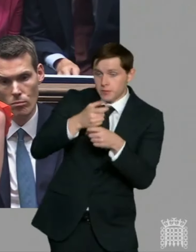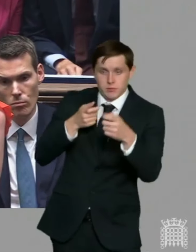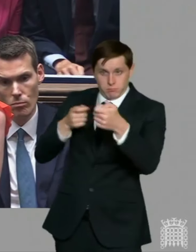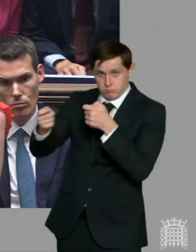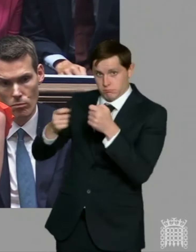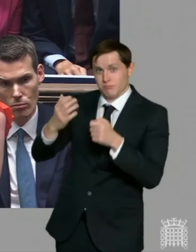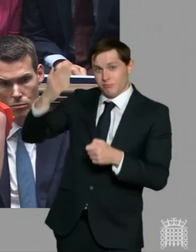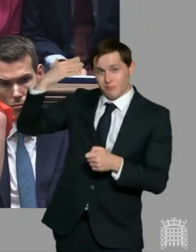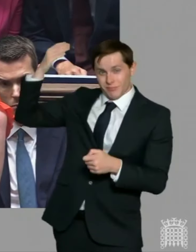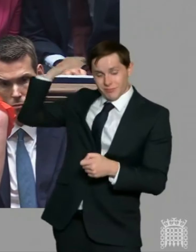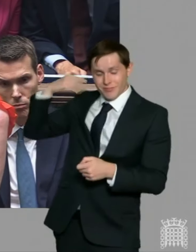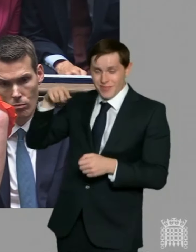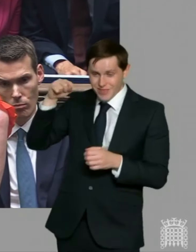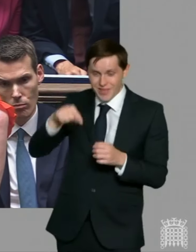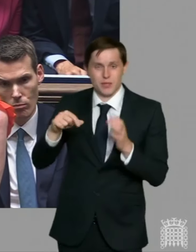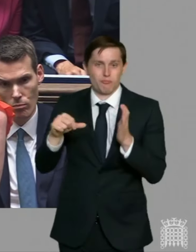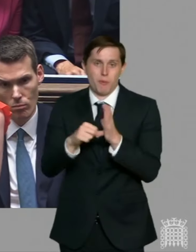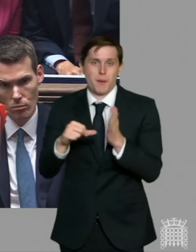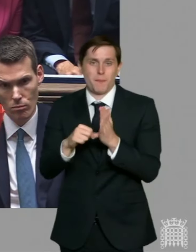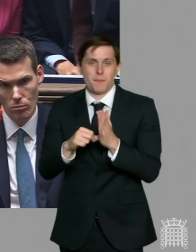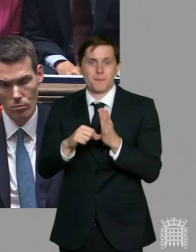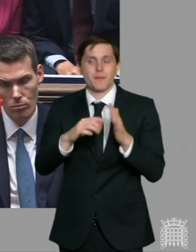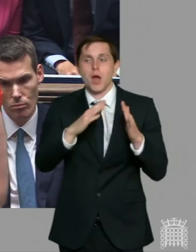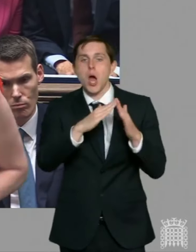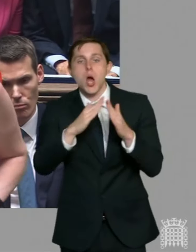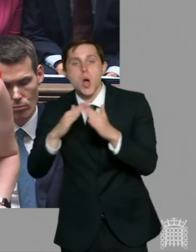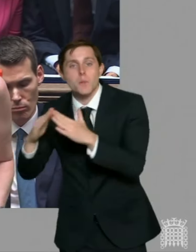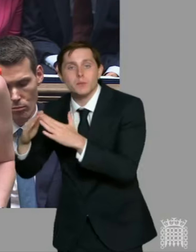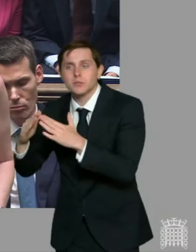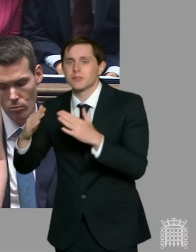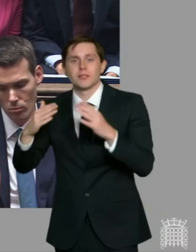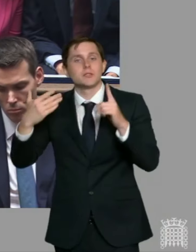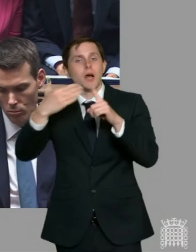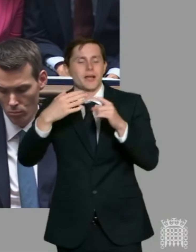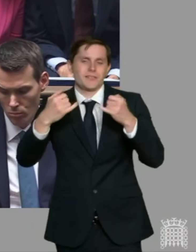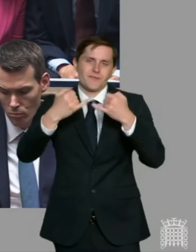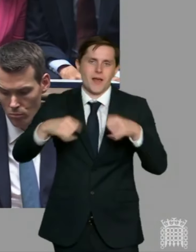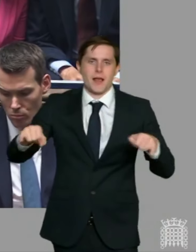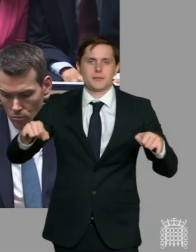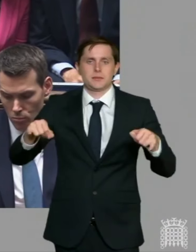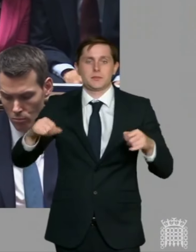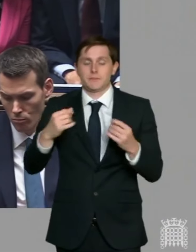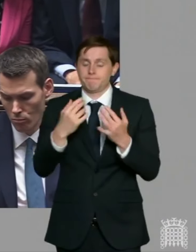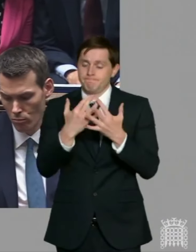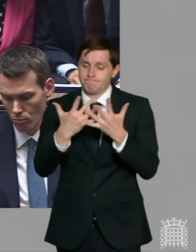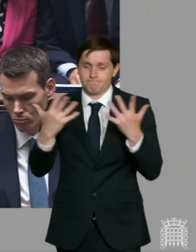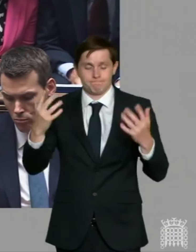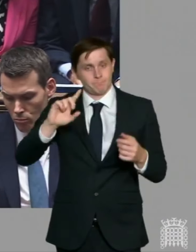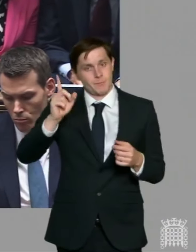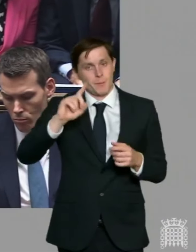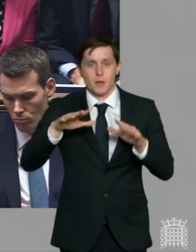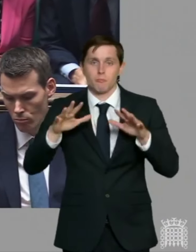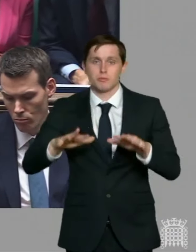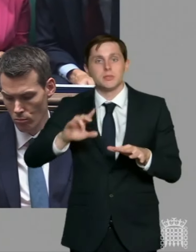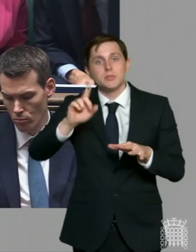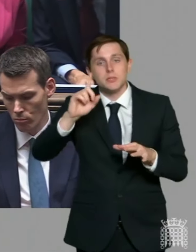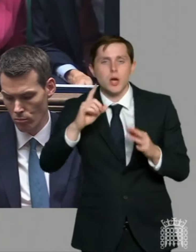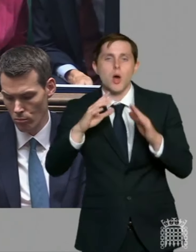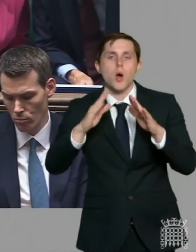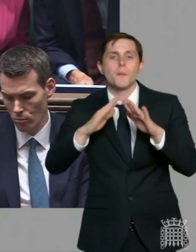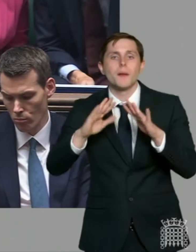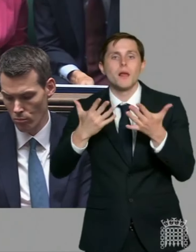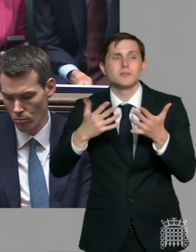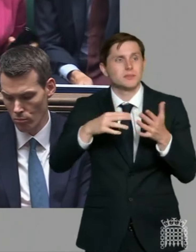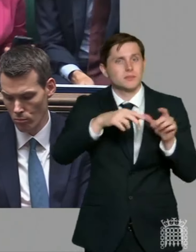that people need. We have a homelessness crisis in this country. We have a crisis where people under the age of